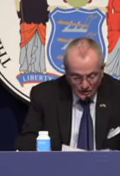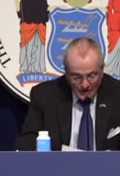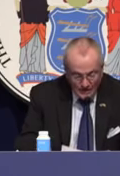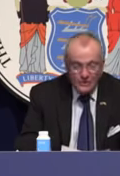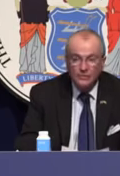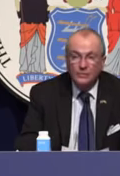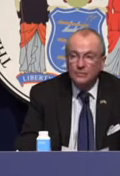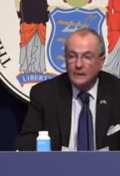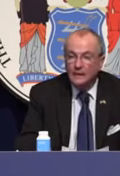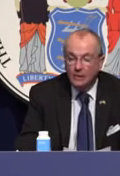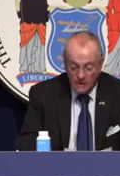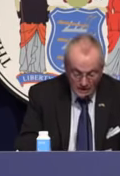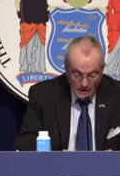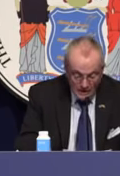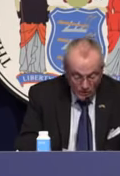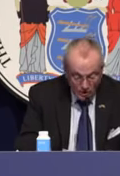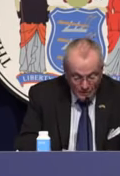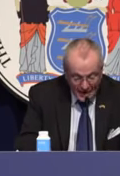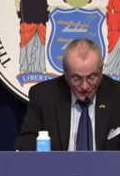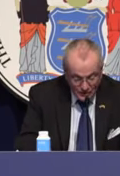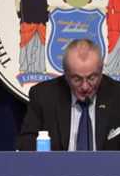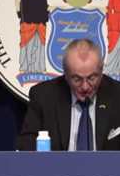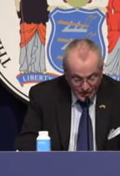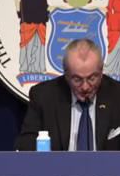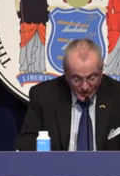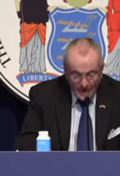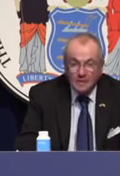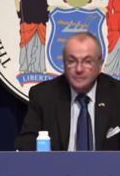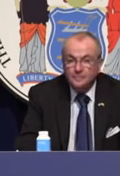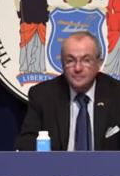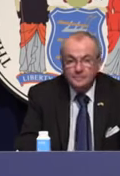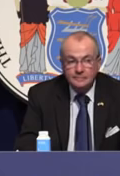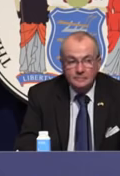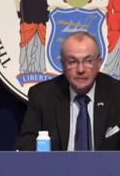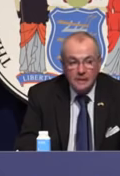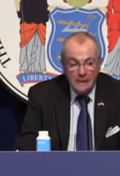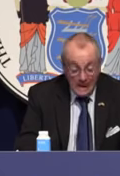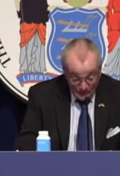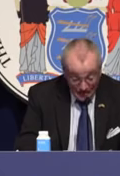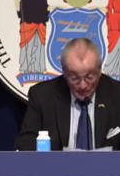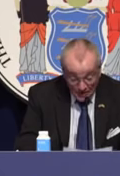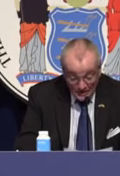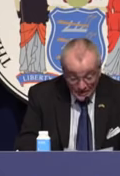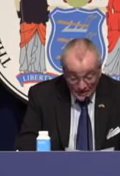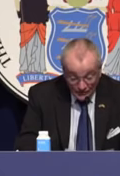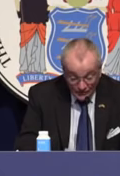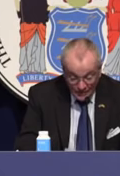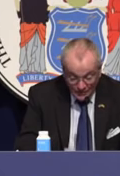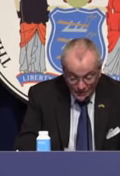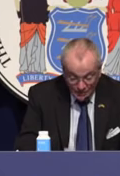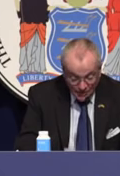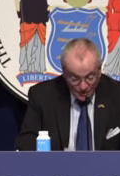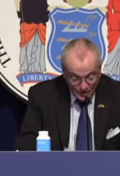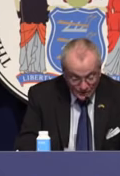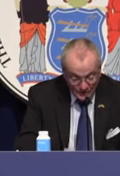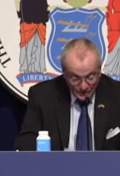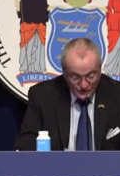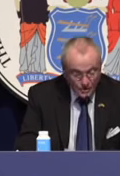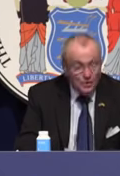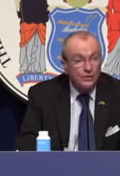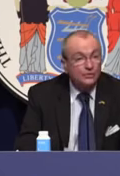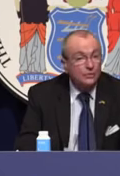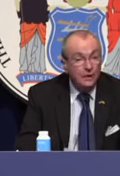mitigation strategies and our road back to restarting our economy. I thank the President and his team for the partnership